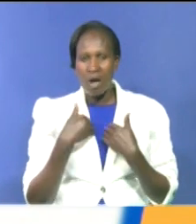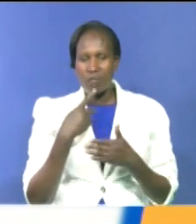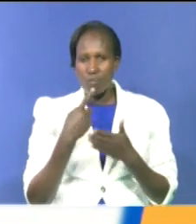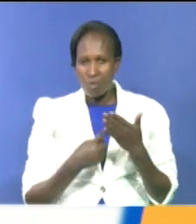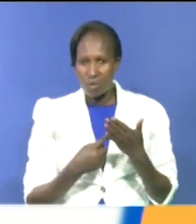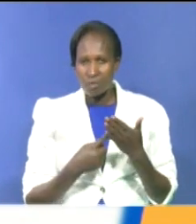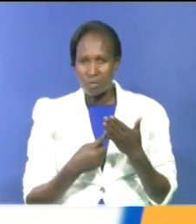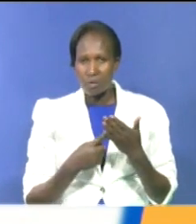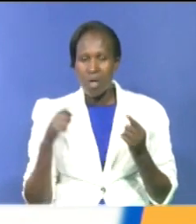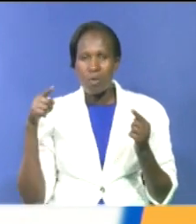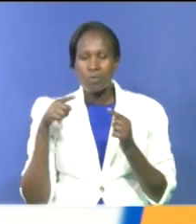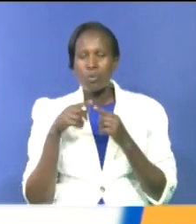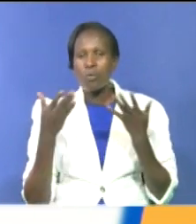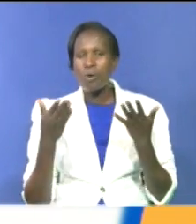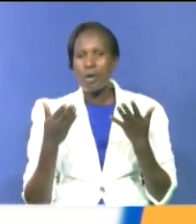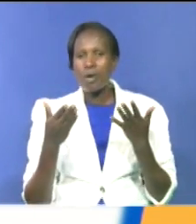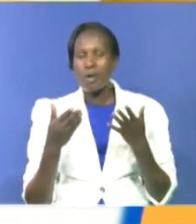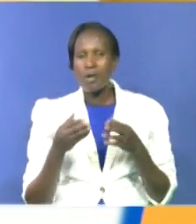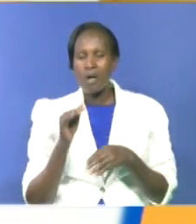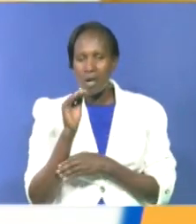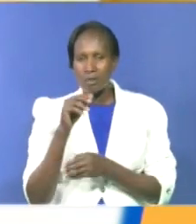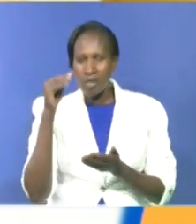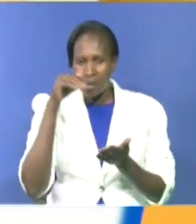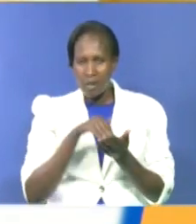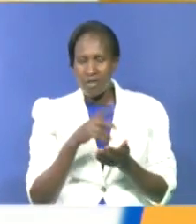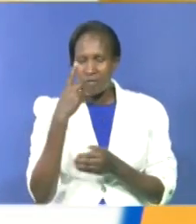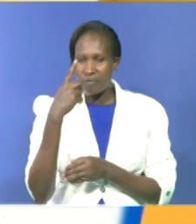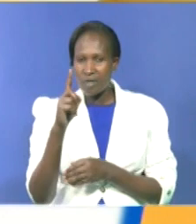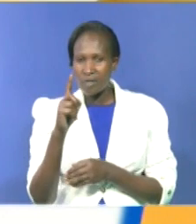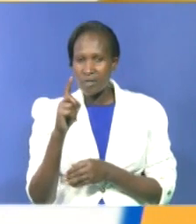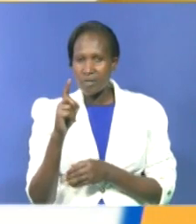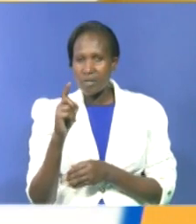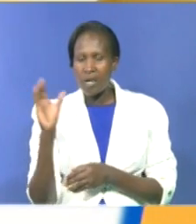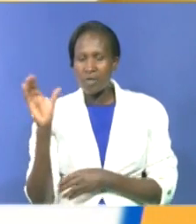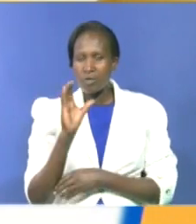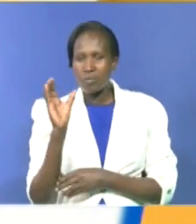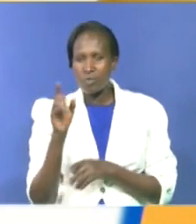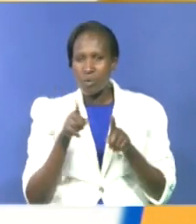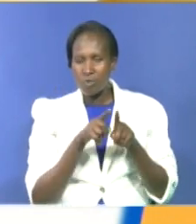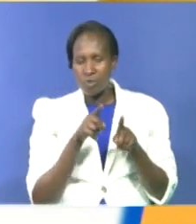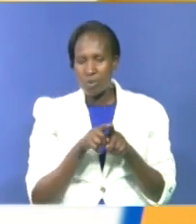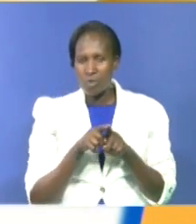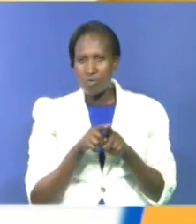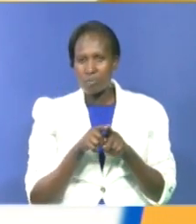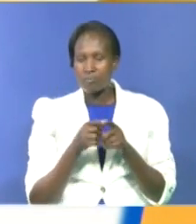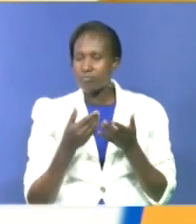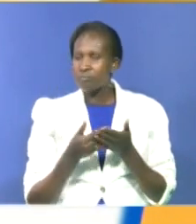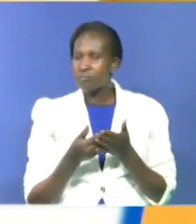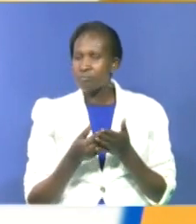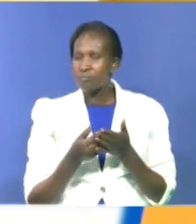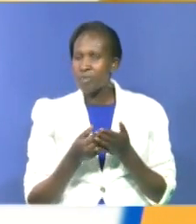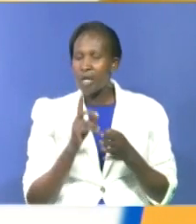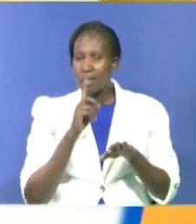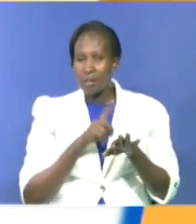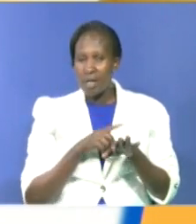kuzimiliki hadi pale watakapoidhinishwa tena. First of all, as a citizen of this country and all of you as citizens of our great country, the time